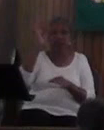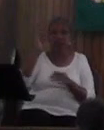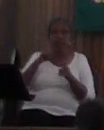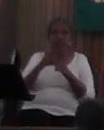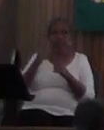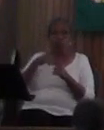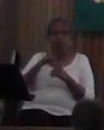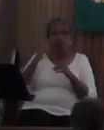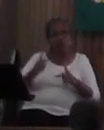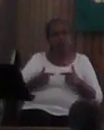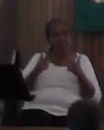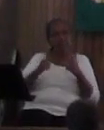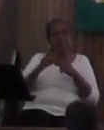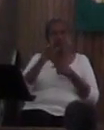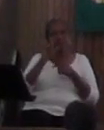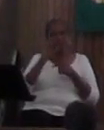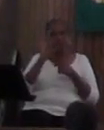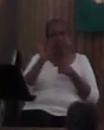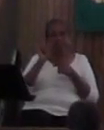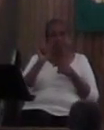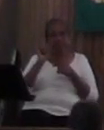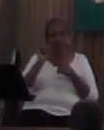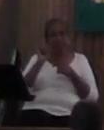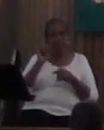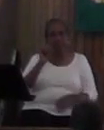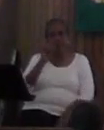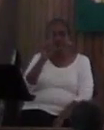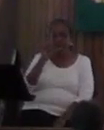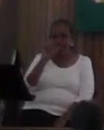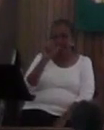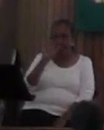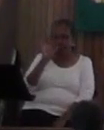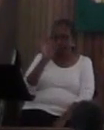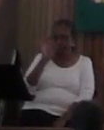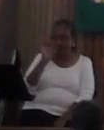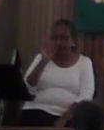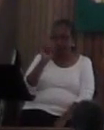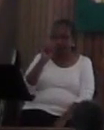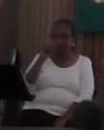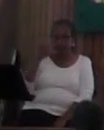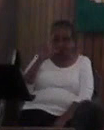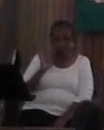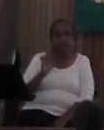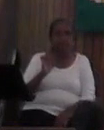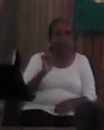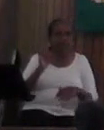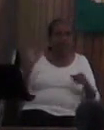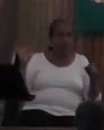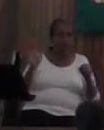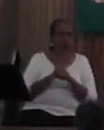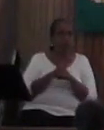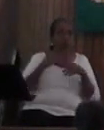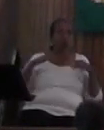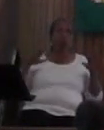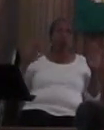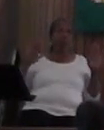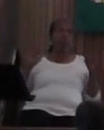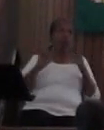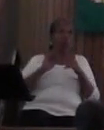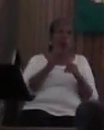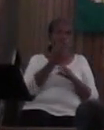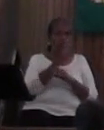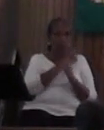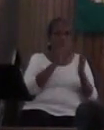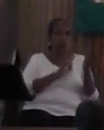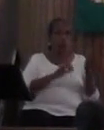will live a lifestyle of total surrender to our Lord and Savior, Jesus Christ, believing